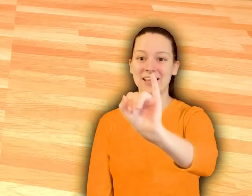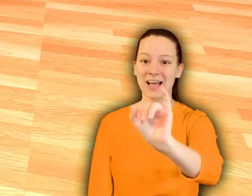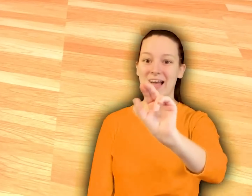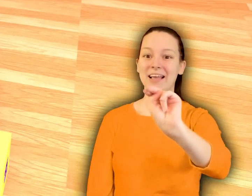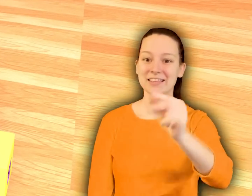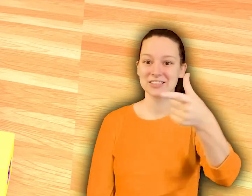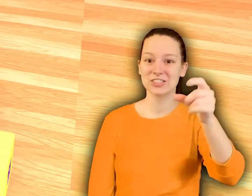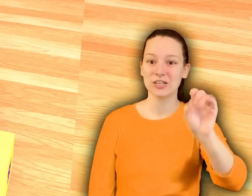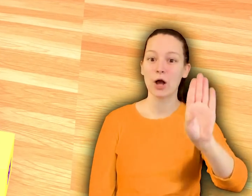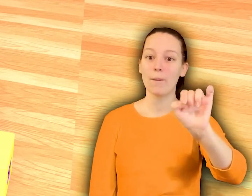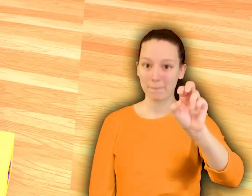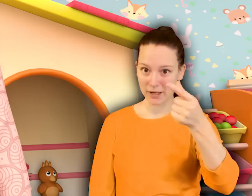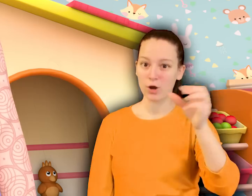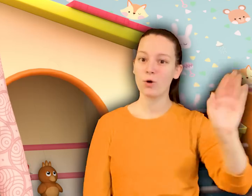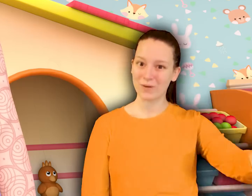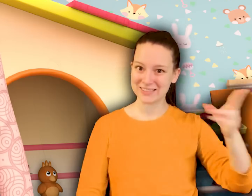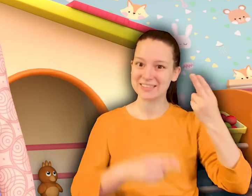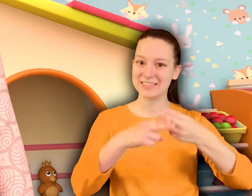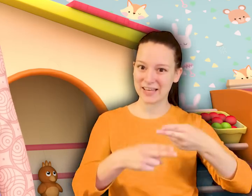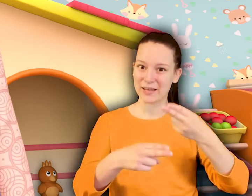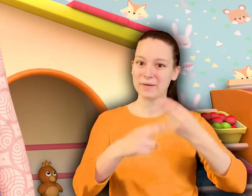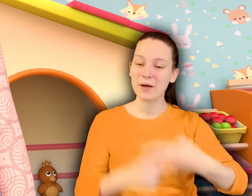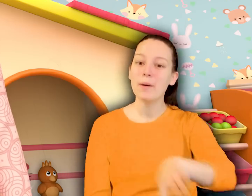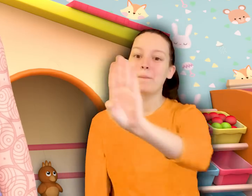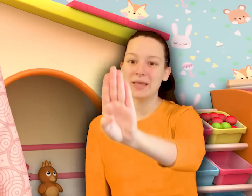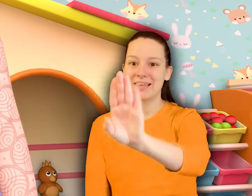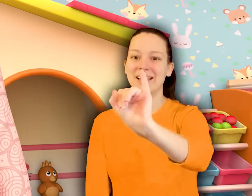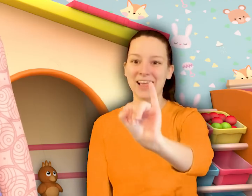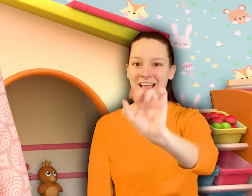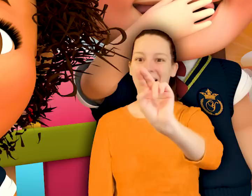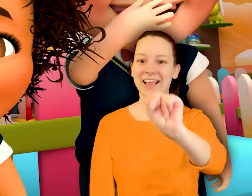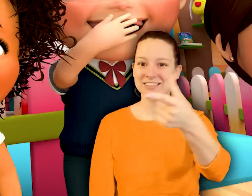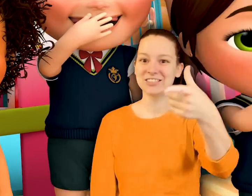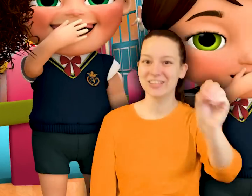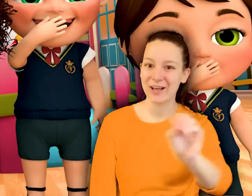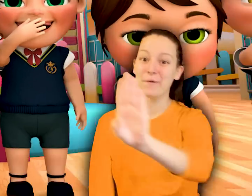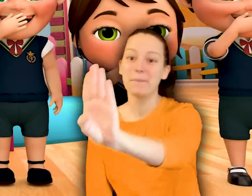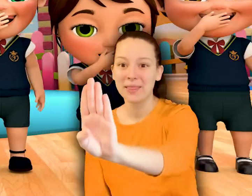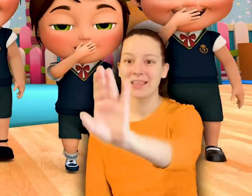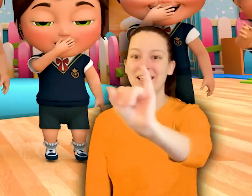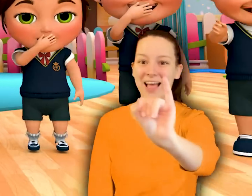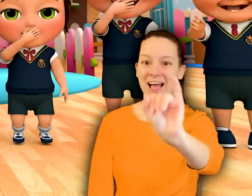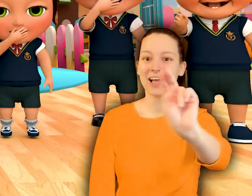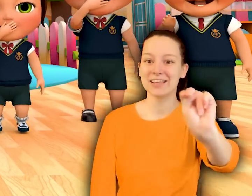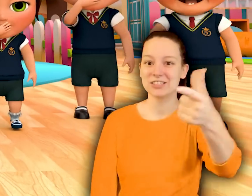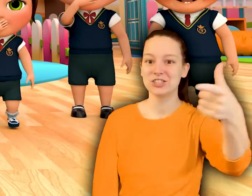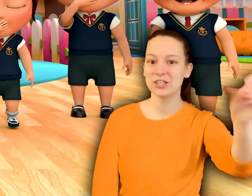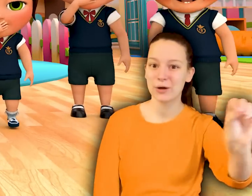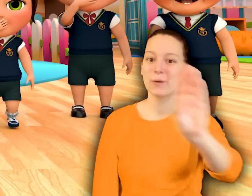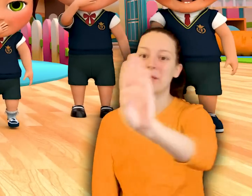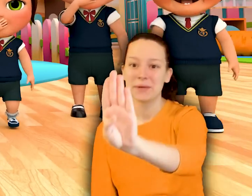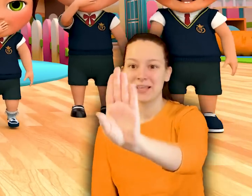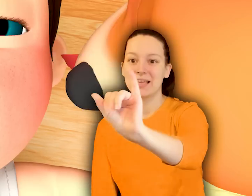b i n g o when Bingo was his name b i n g o b i n